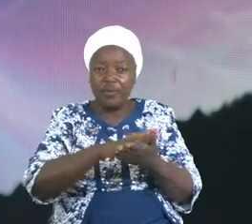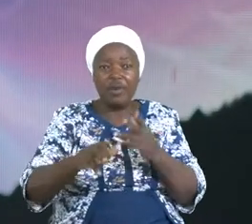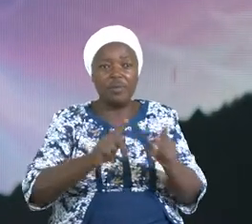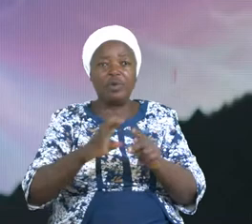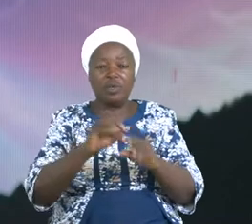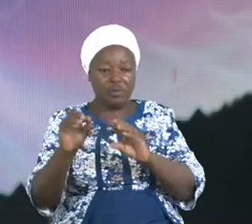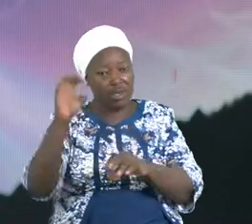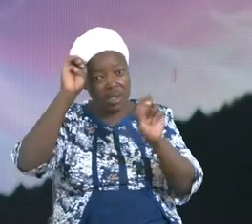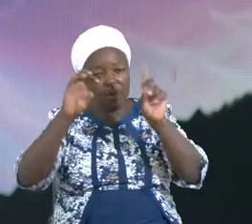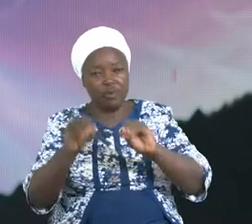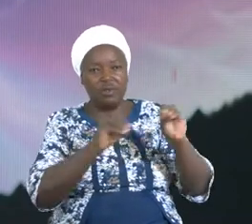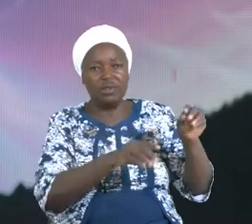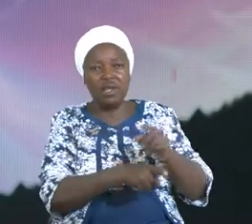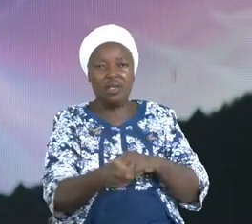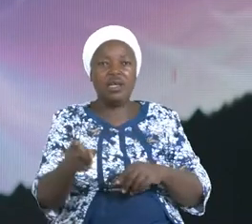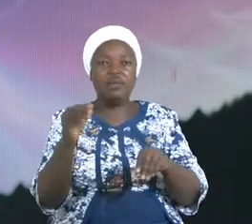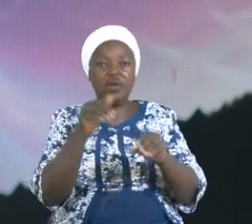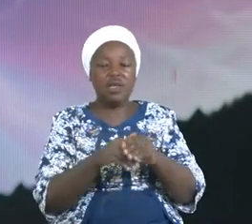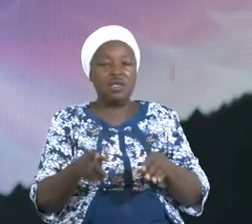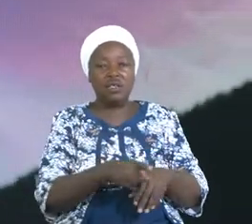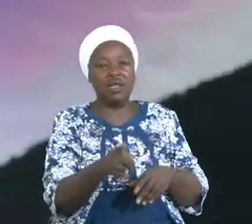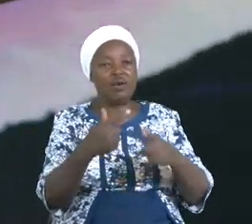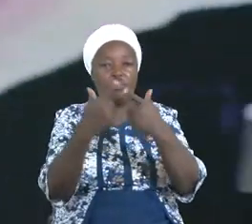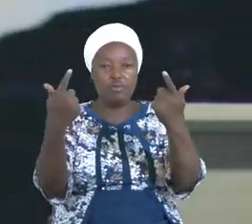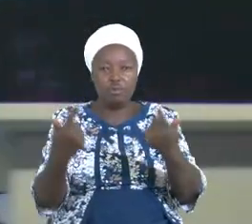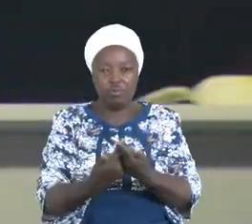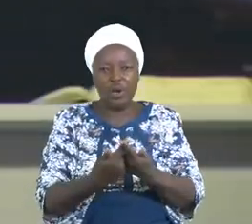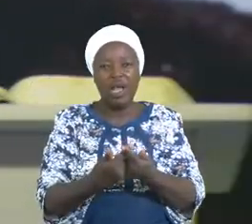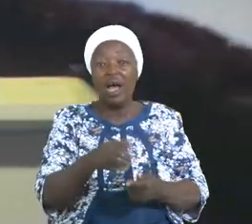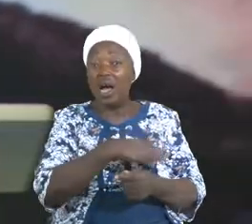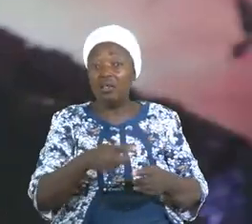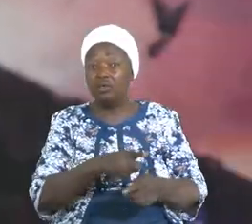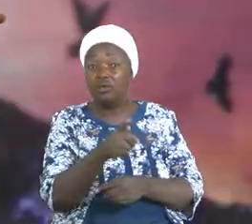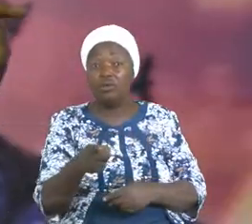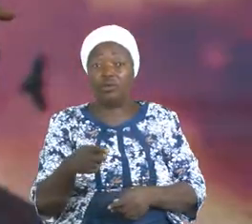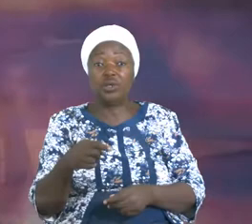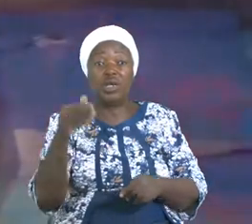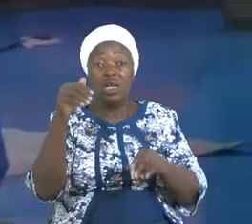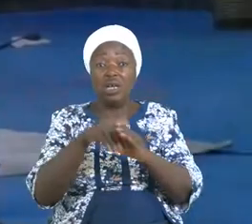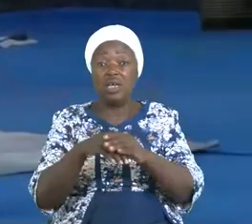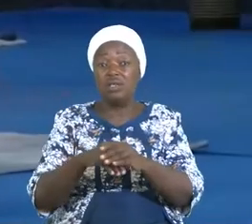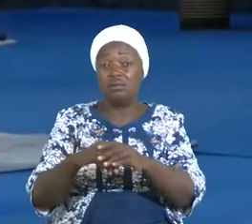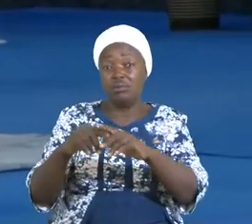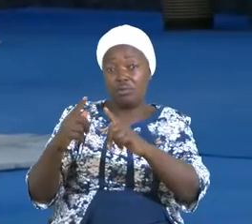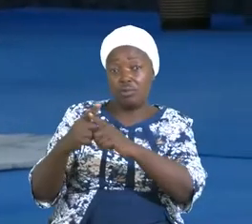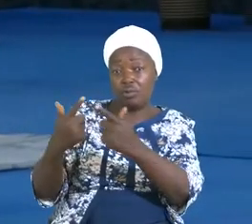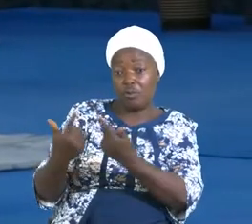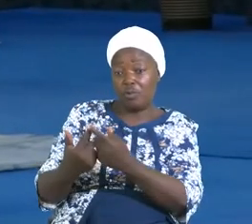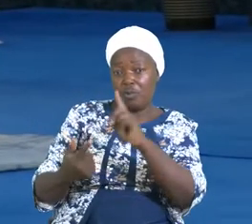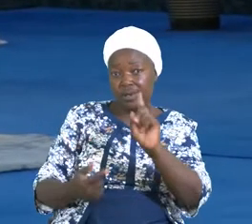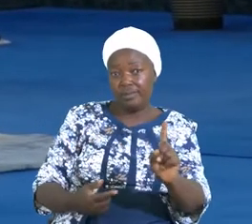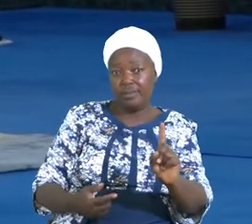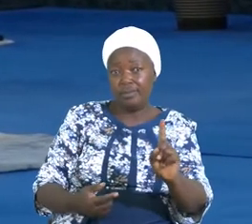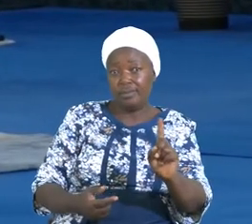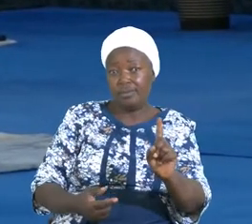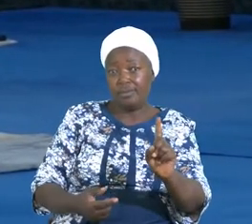them in their class. And those in class one